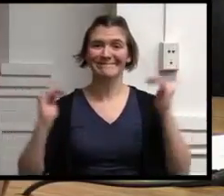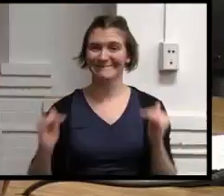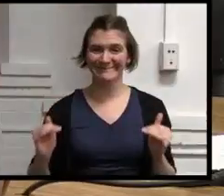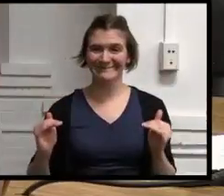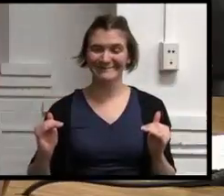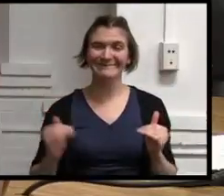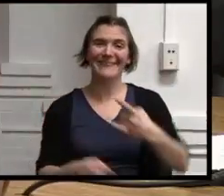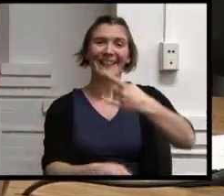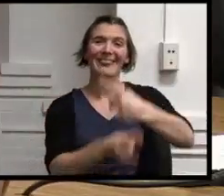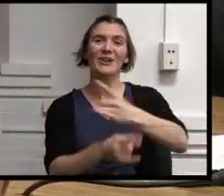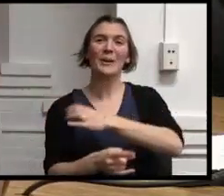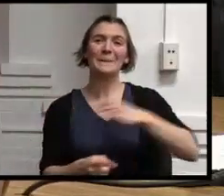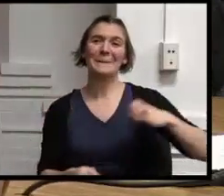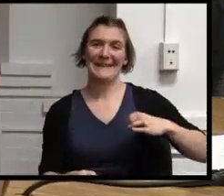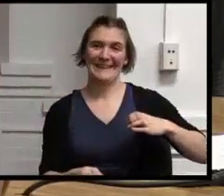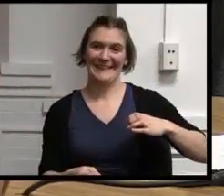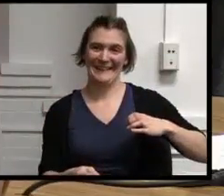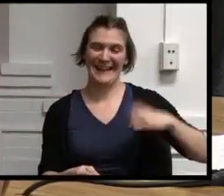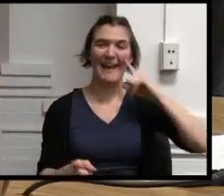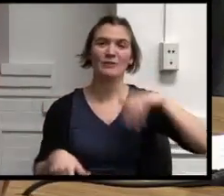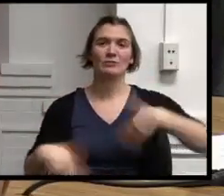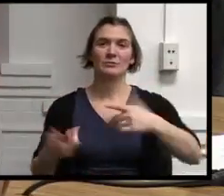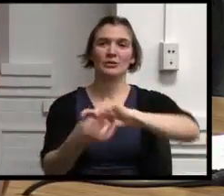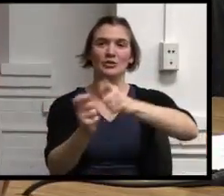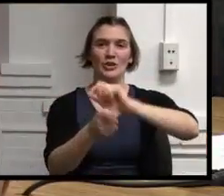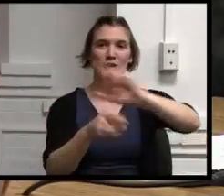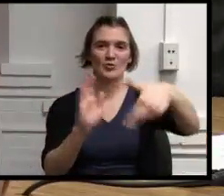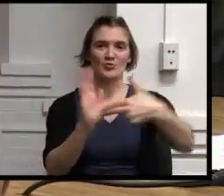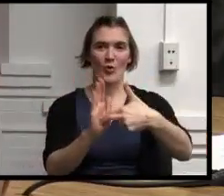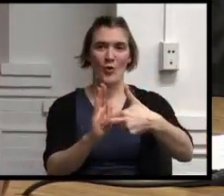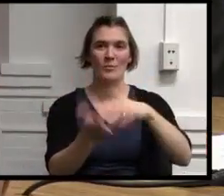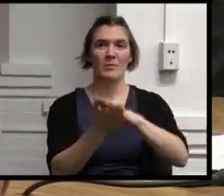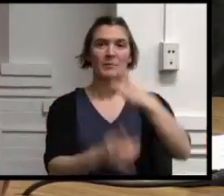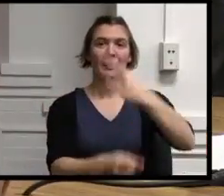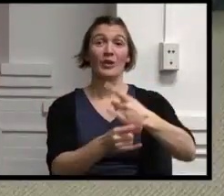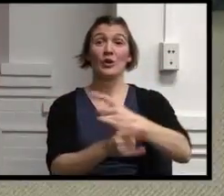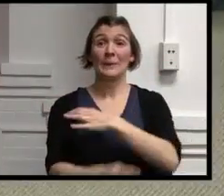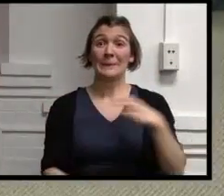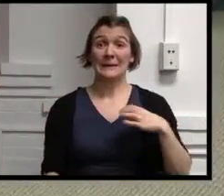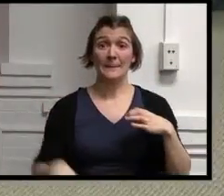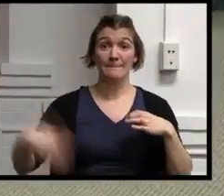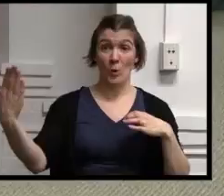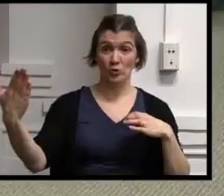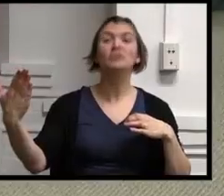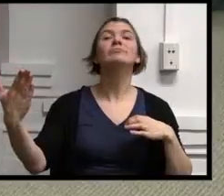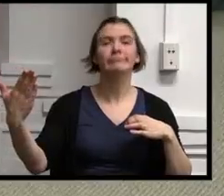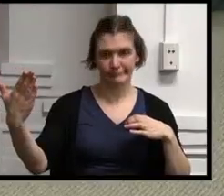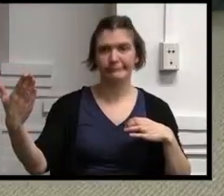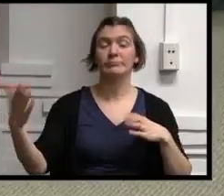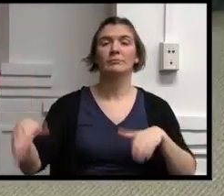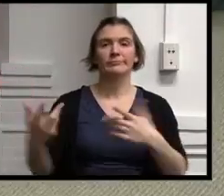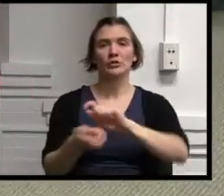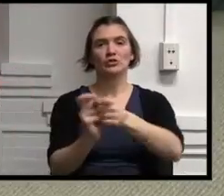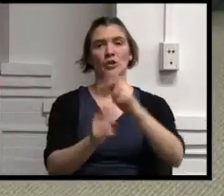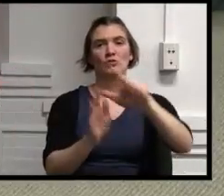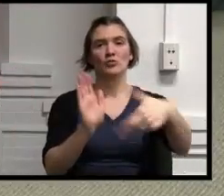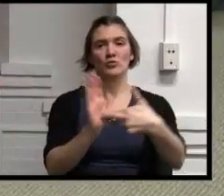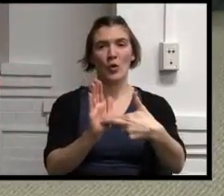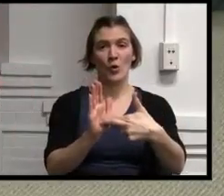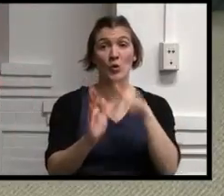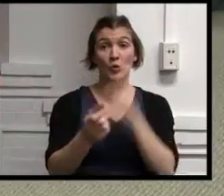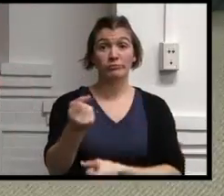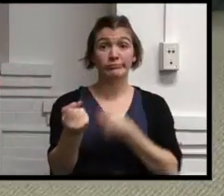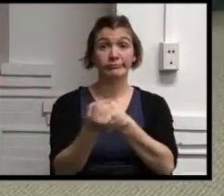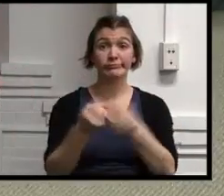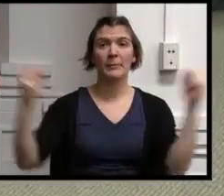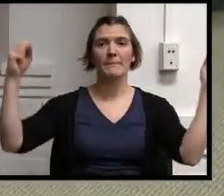agenda is liquor commissioners. We're ready for motion to convene as liquor commissioners. So moved. We have a motion to convene as liquor commissioners. All